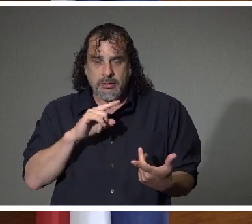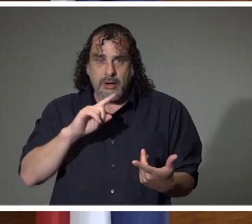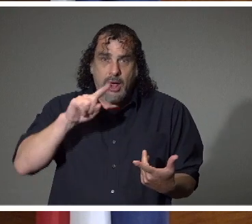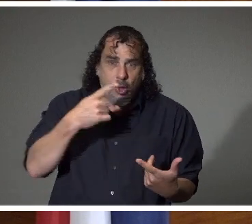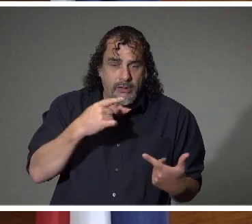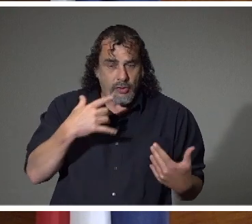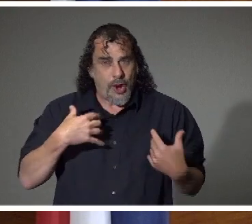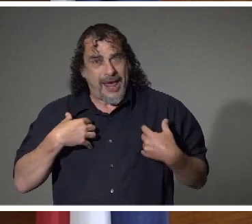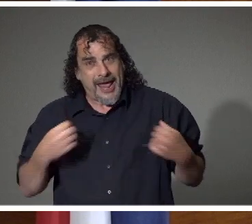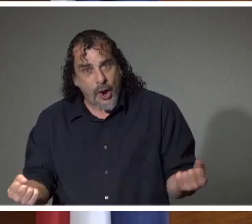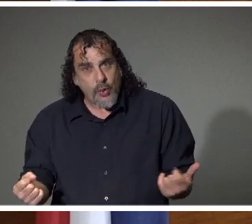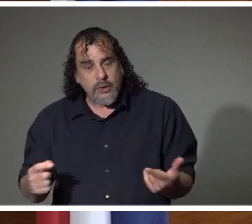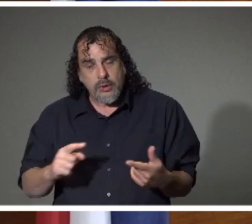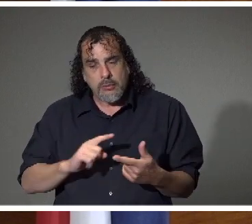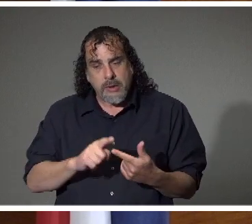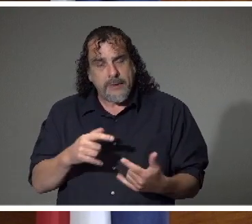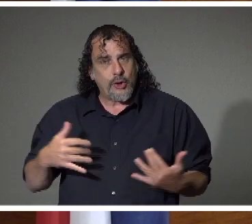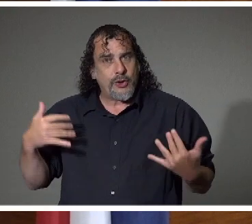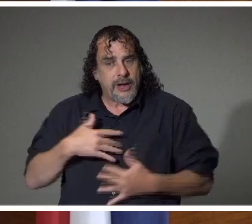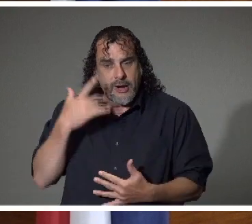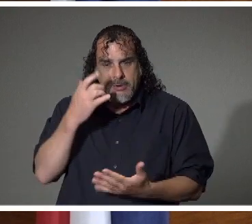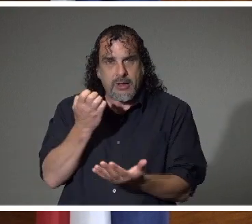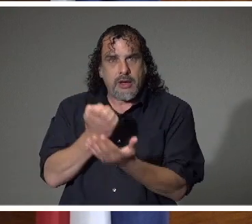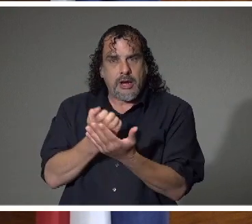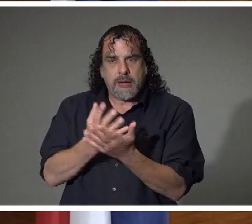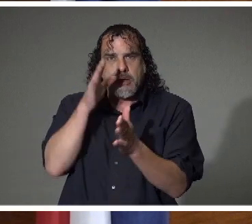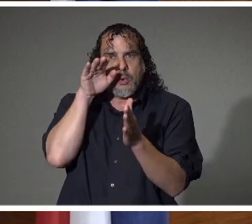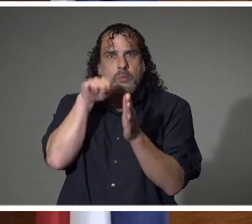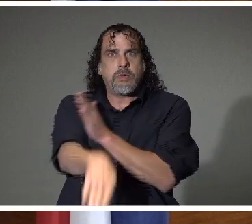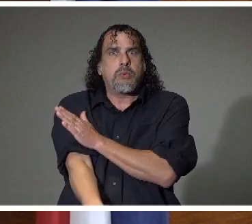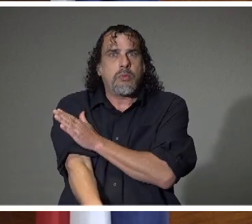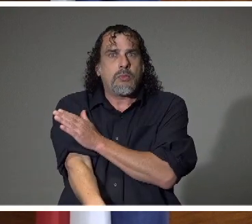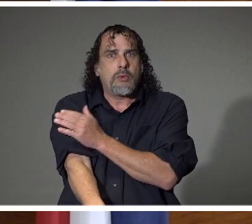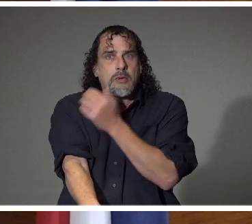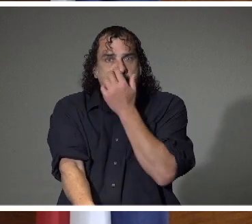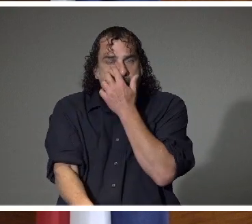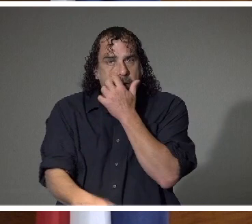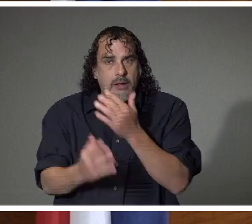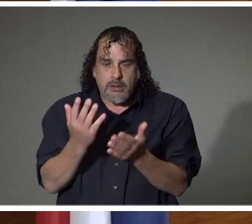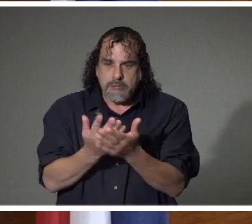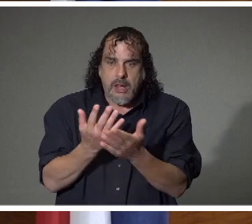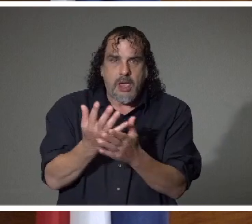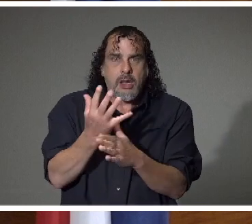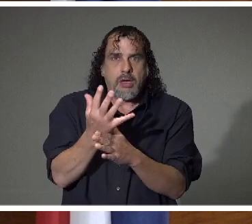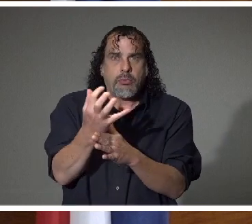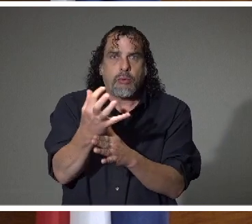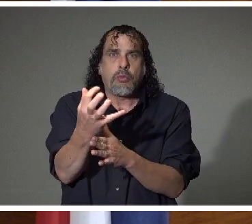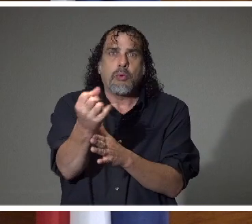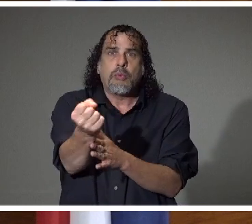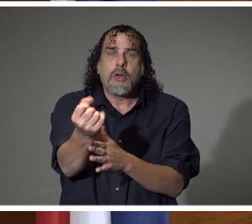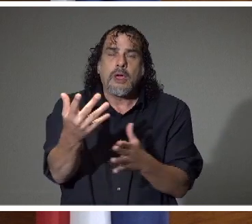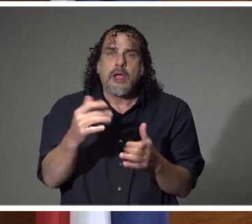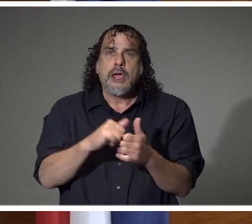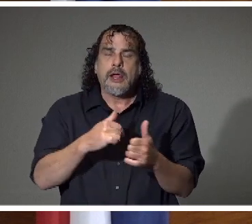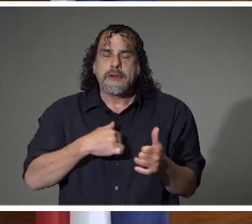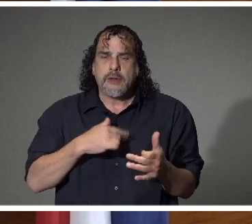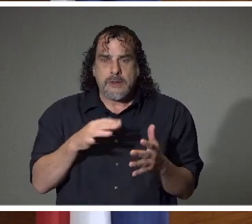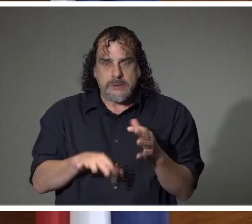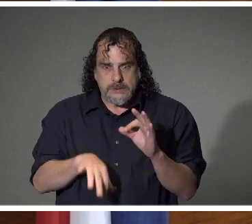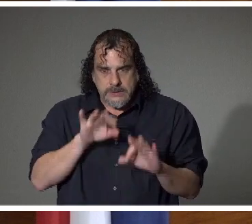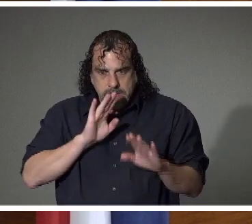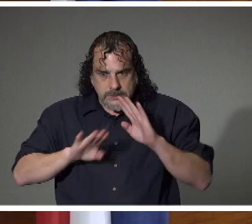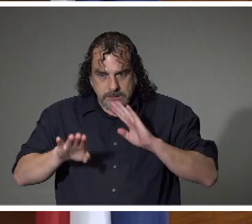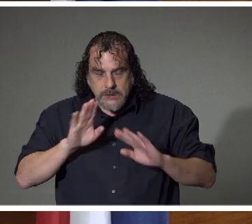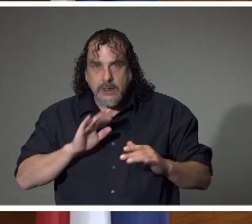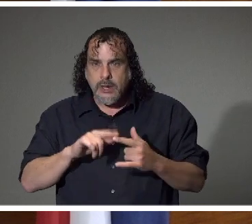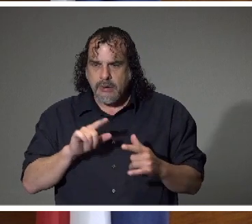of the virus, they're also scared because of their economic health and the plight that they find themselves in many, many, many instances to